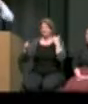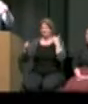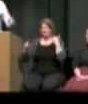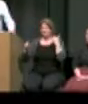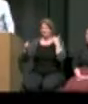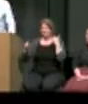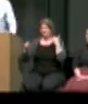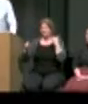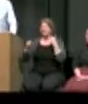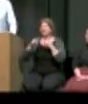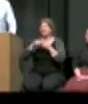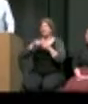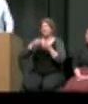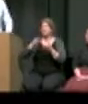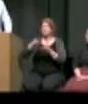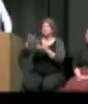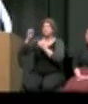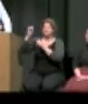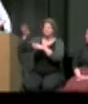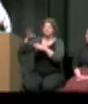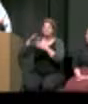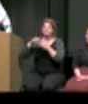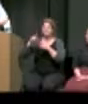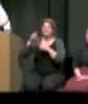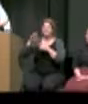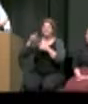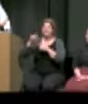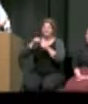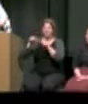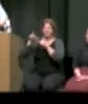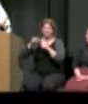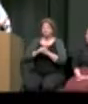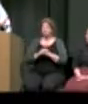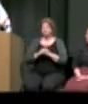then hauled out to the placement area.